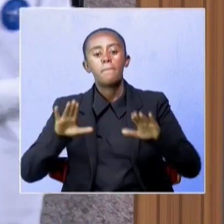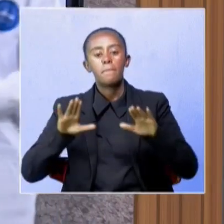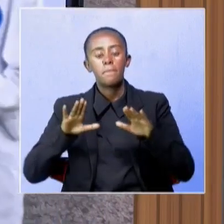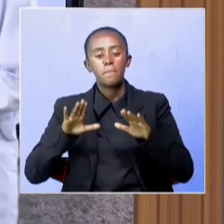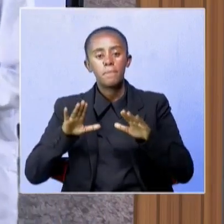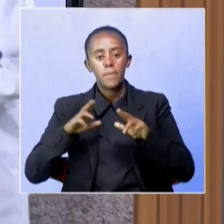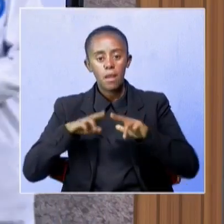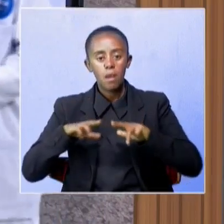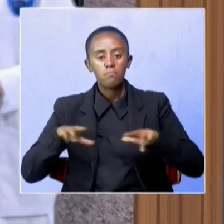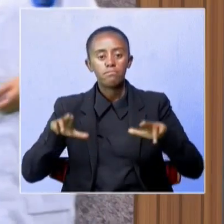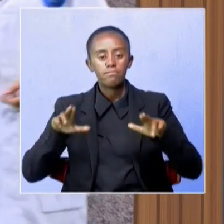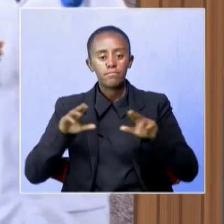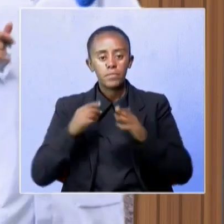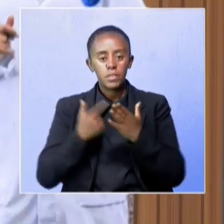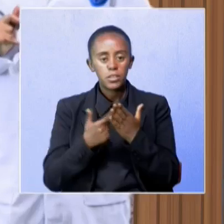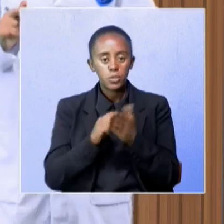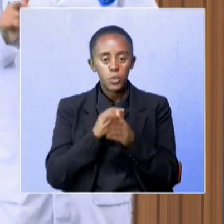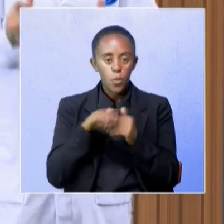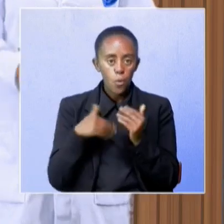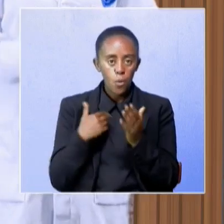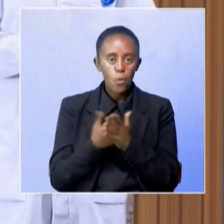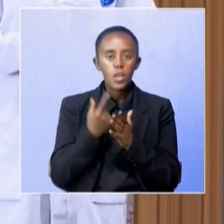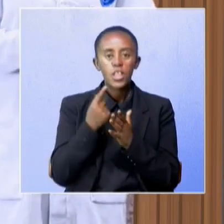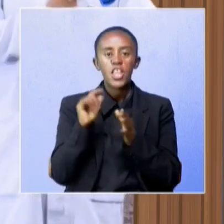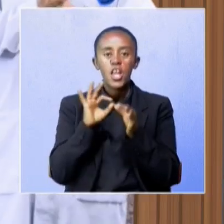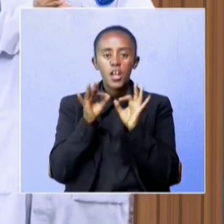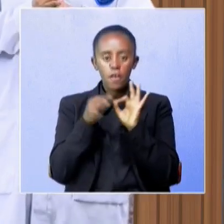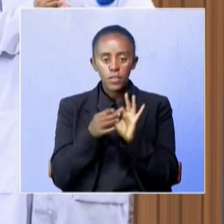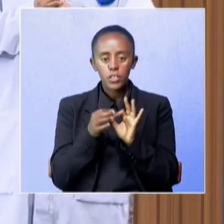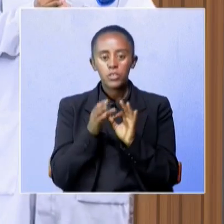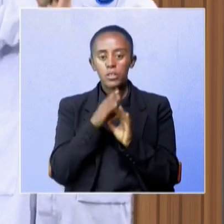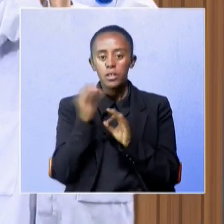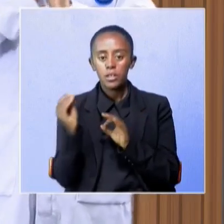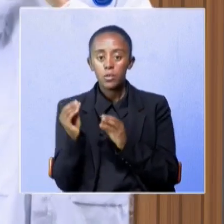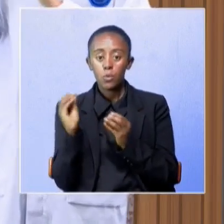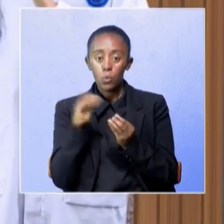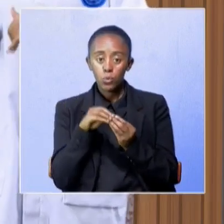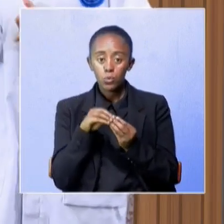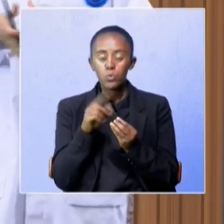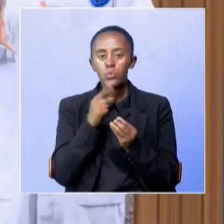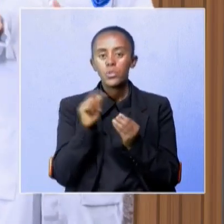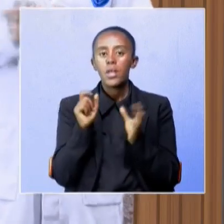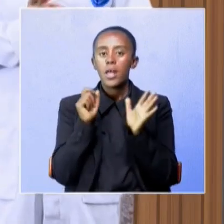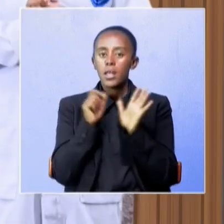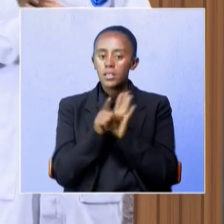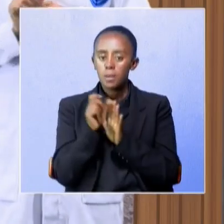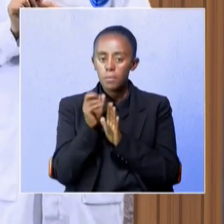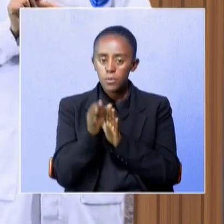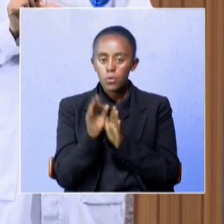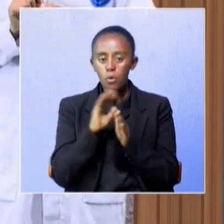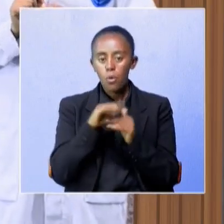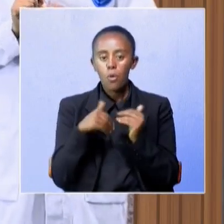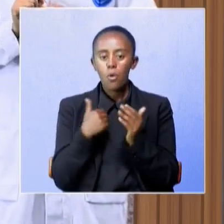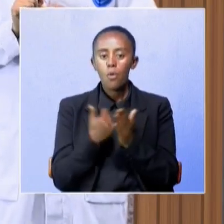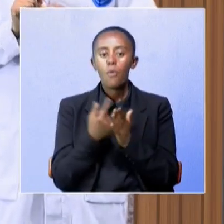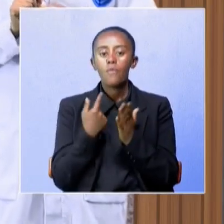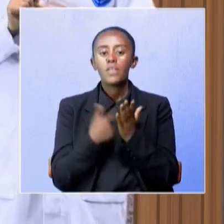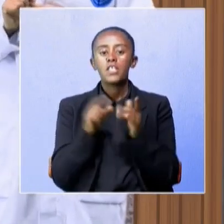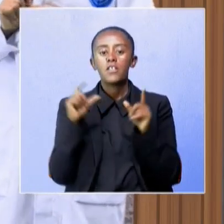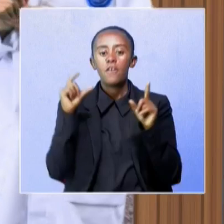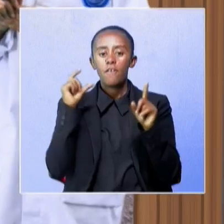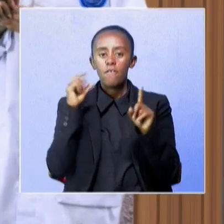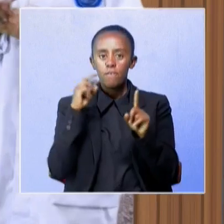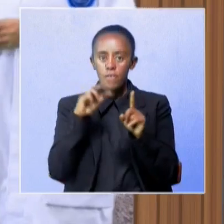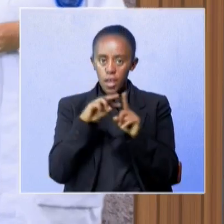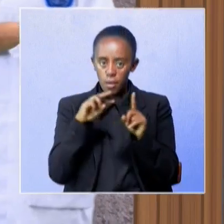And these are all the definitions and also the examples for all of these vocabularies.